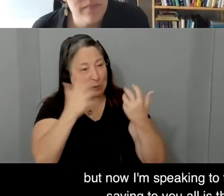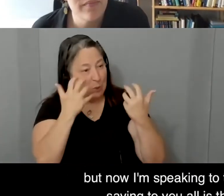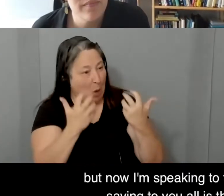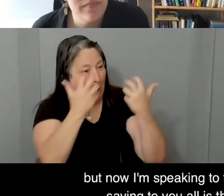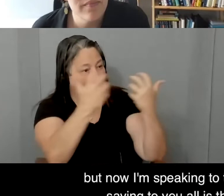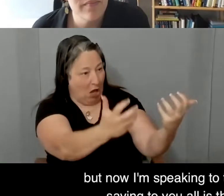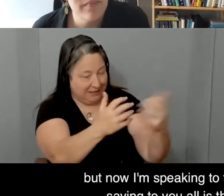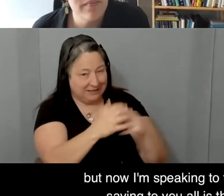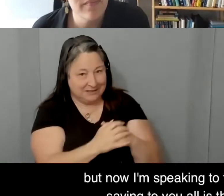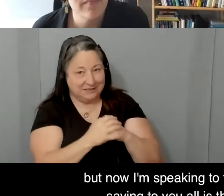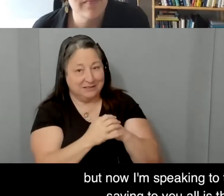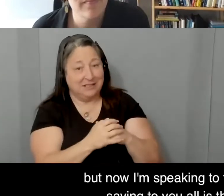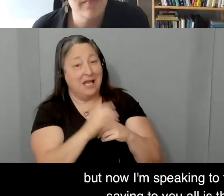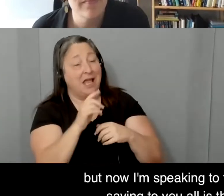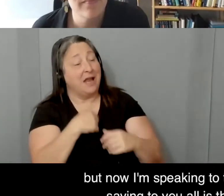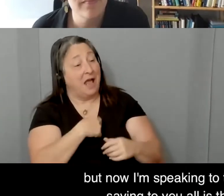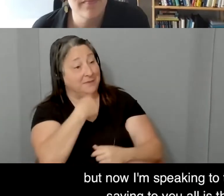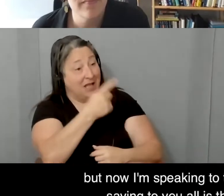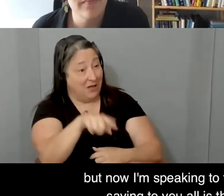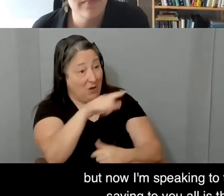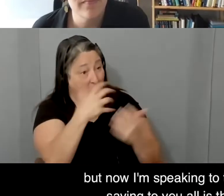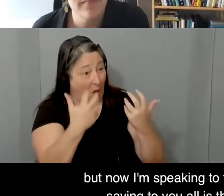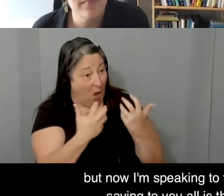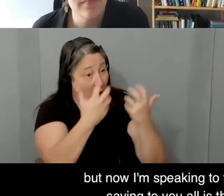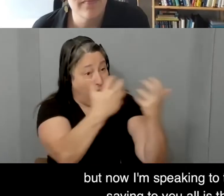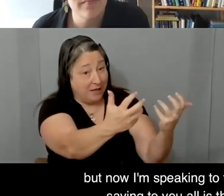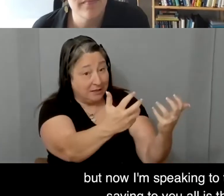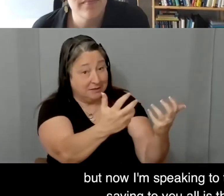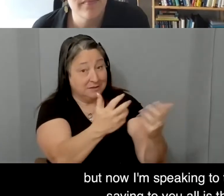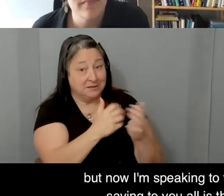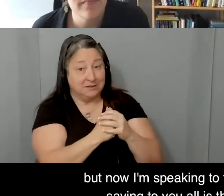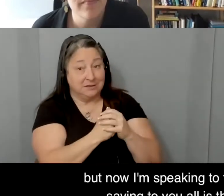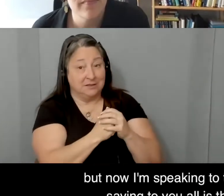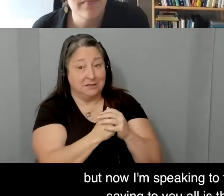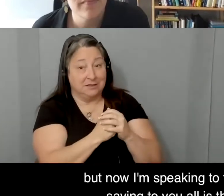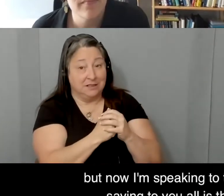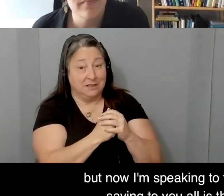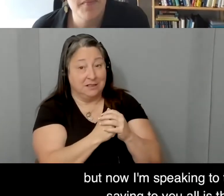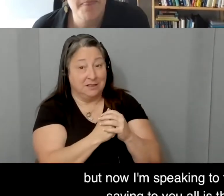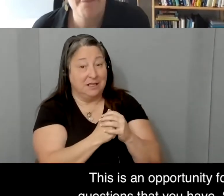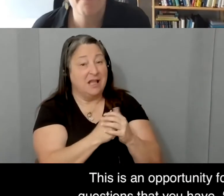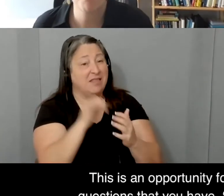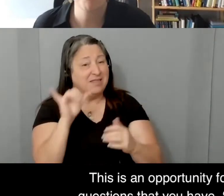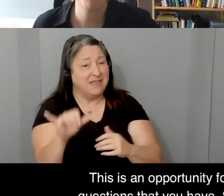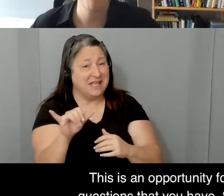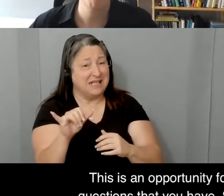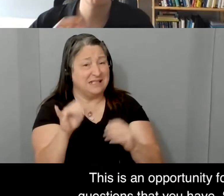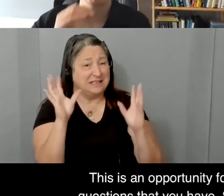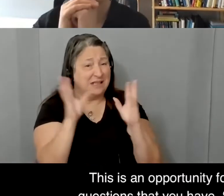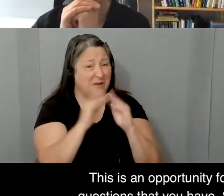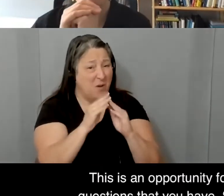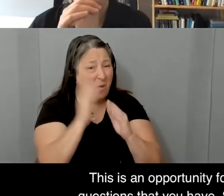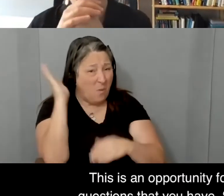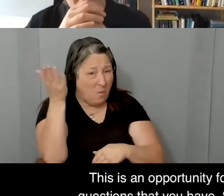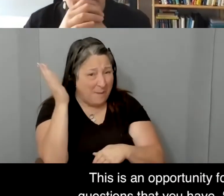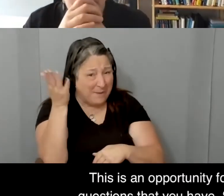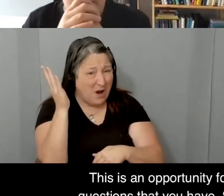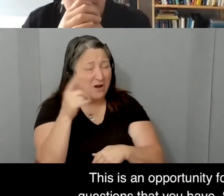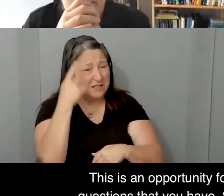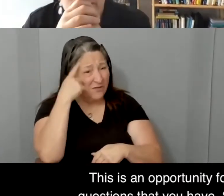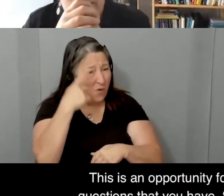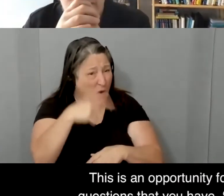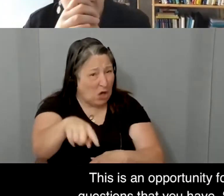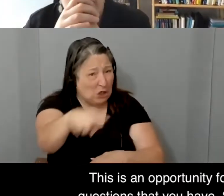I'm saying to you all is this is a webinar for you. This is an opportunity for